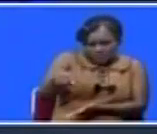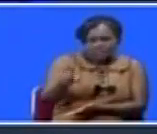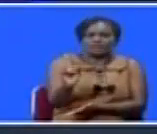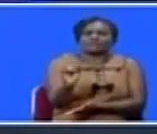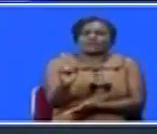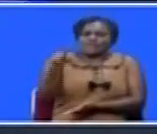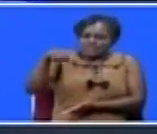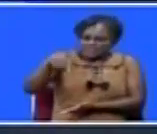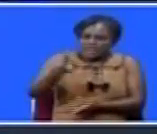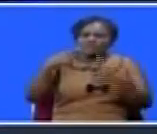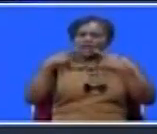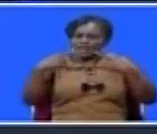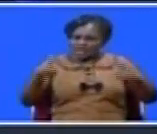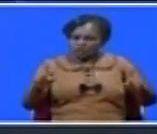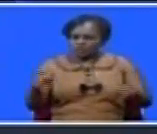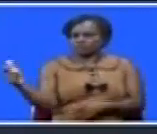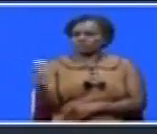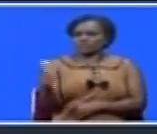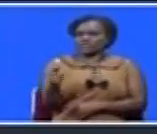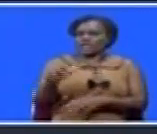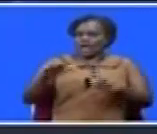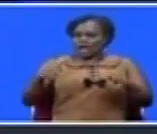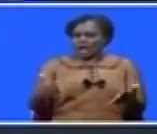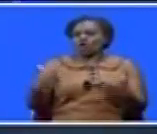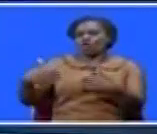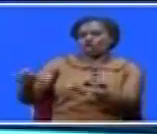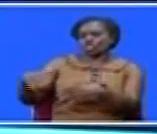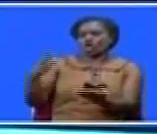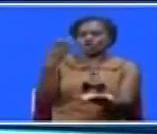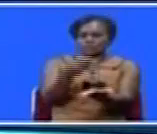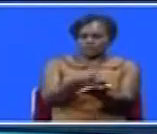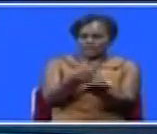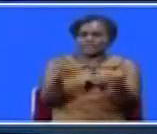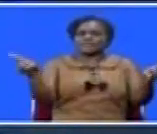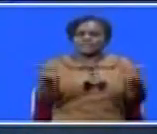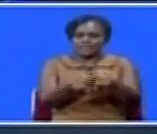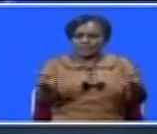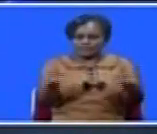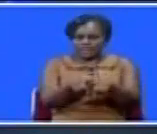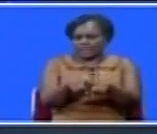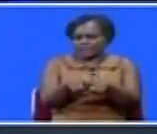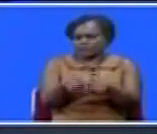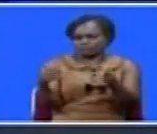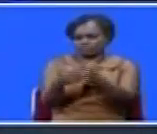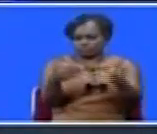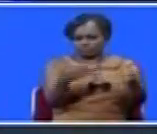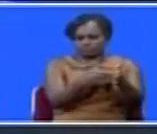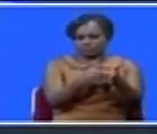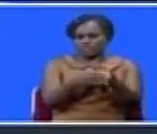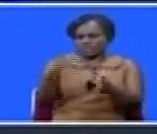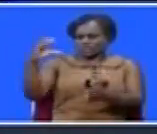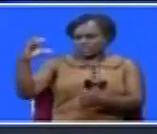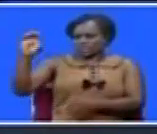And he is the one who announced to the media about this loss of money and about the suspension of the